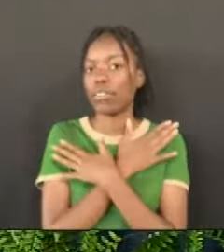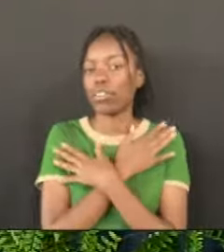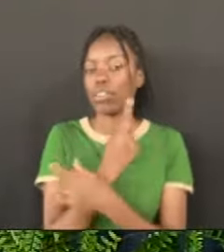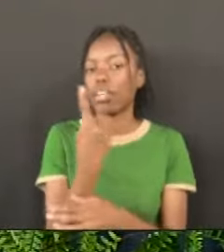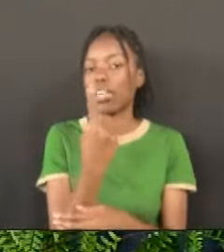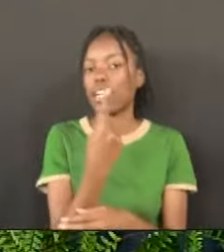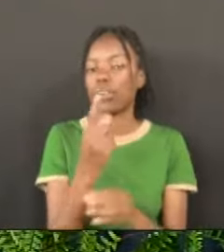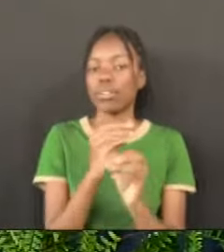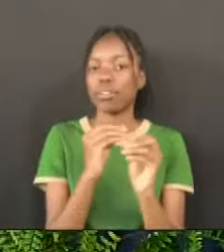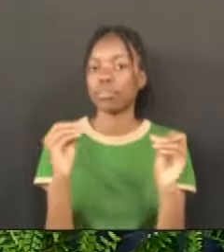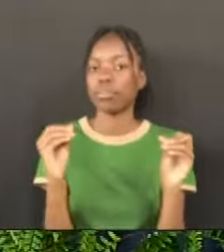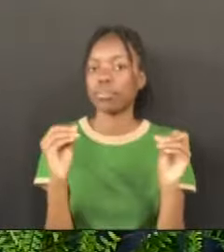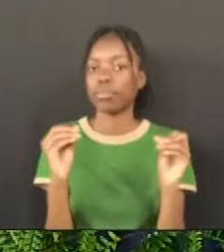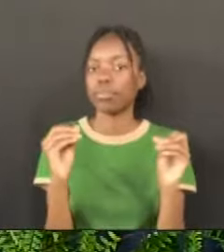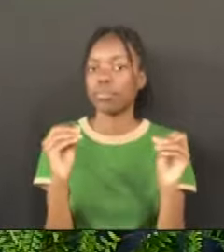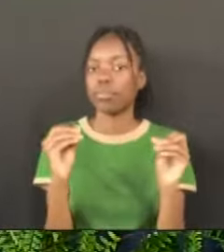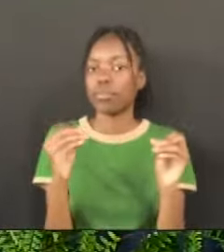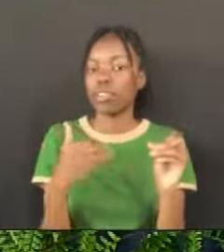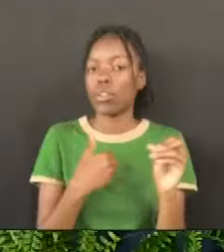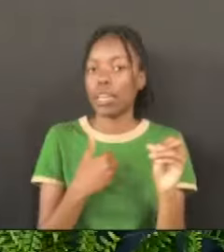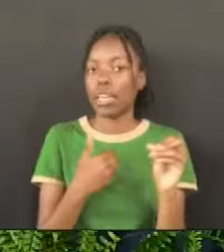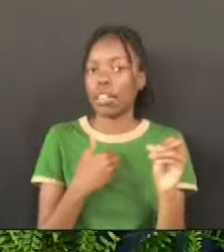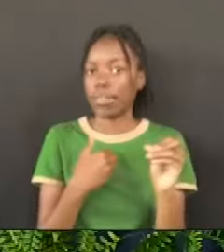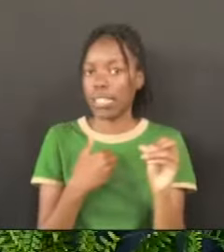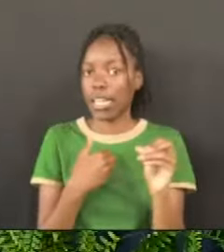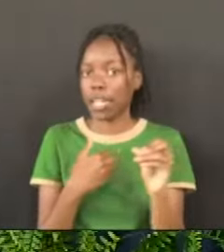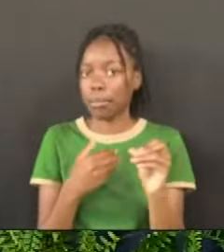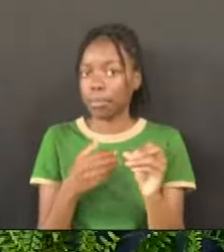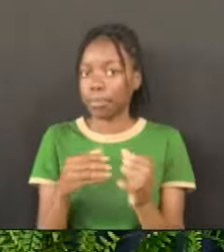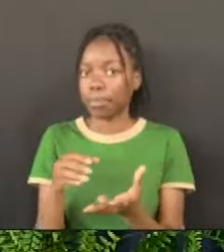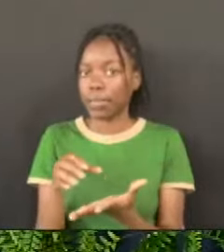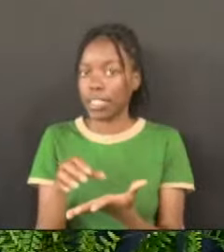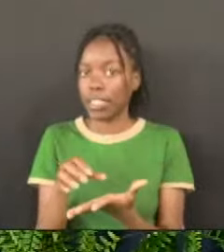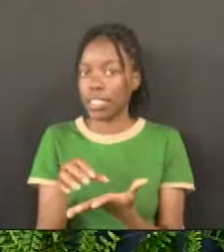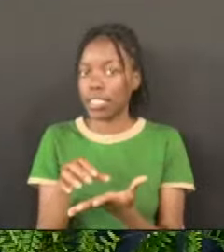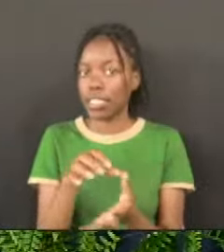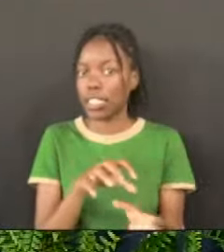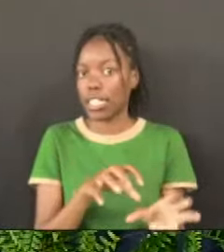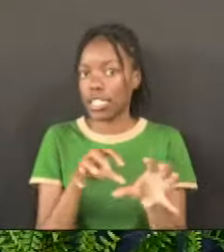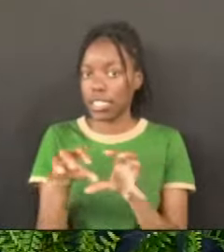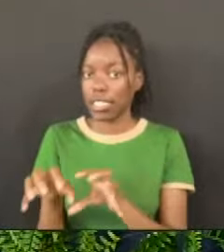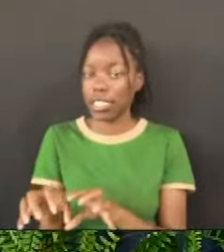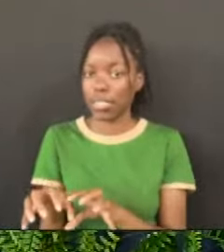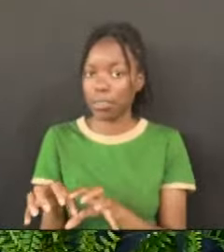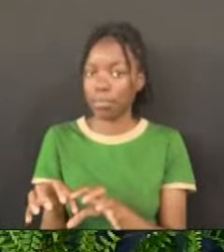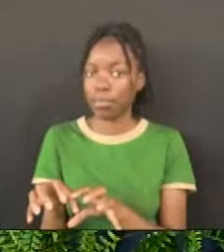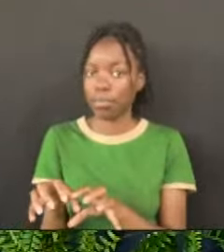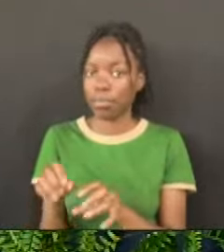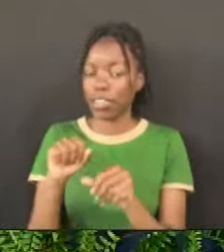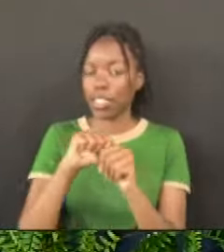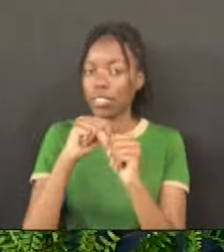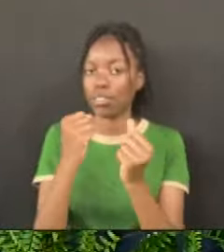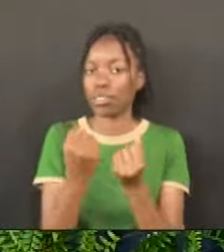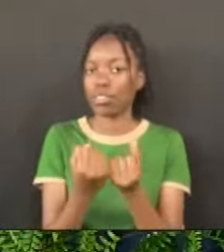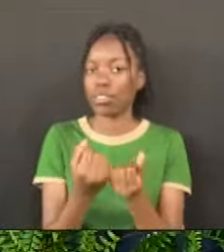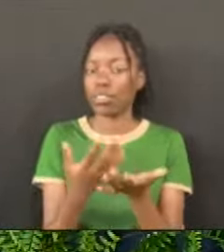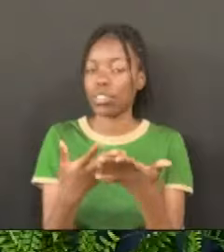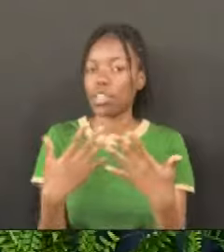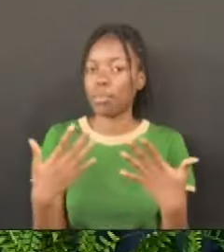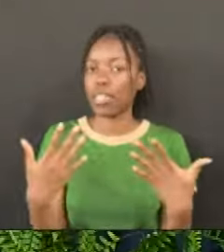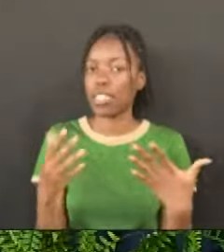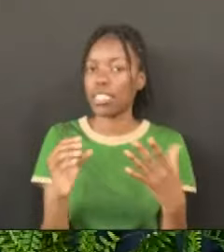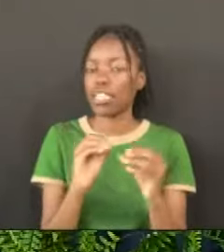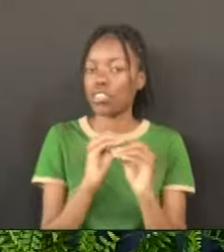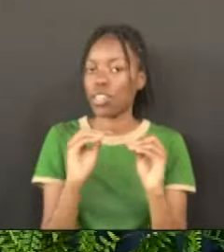you going through some economic challenges? You are not alone. Is it social matters? You are not